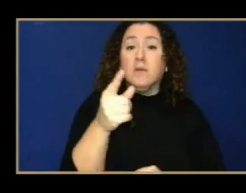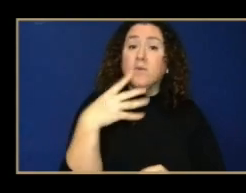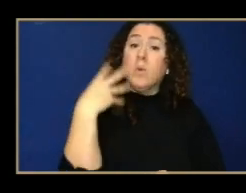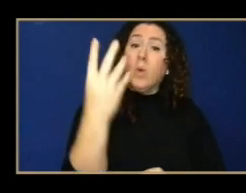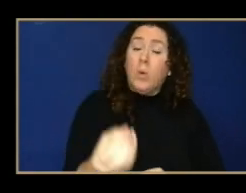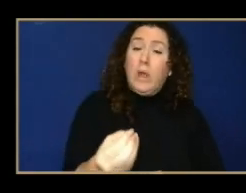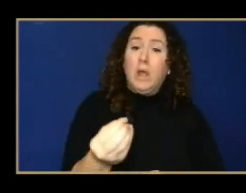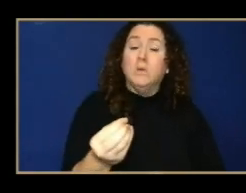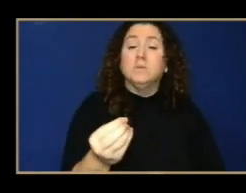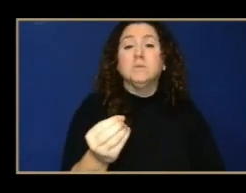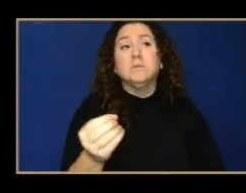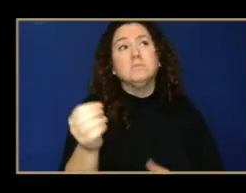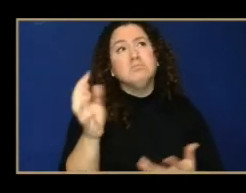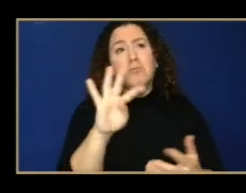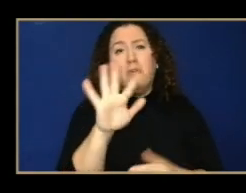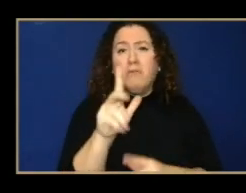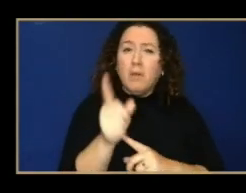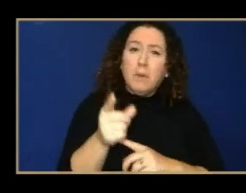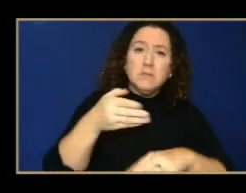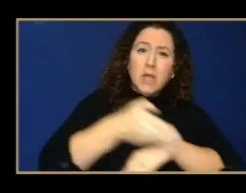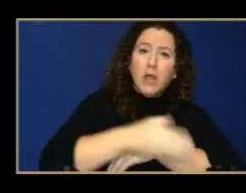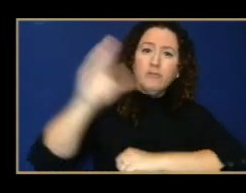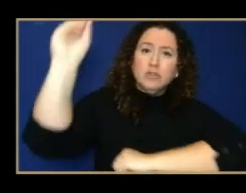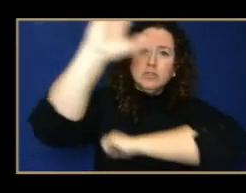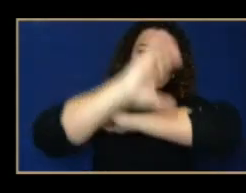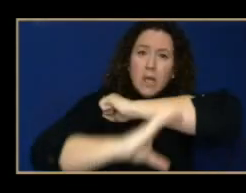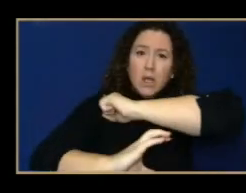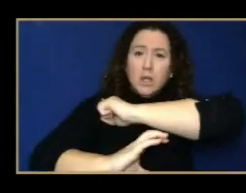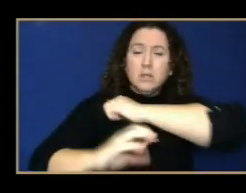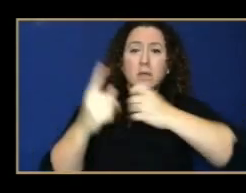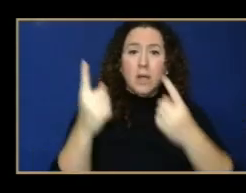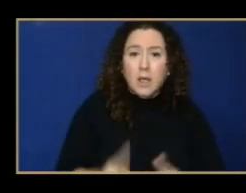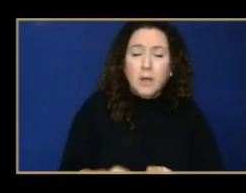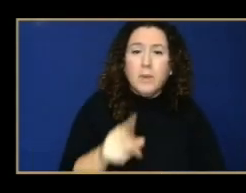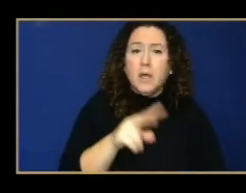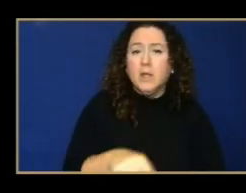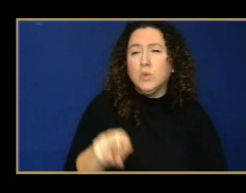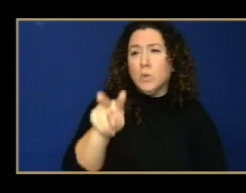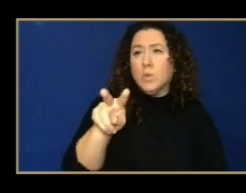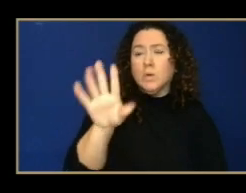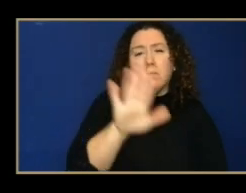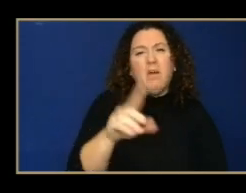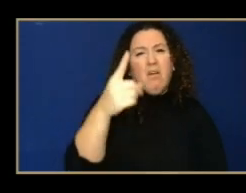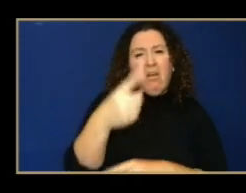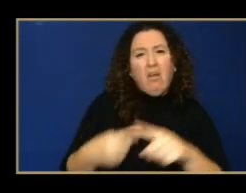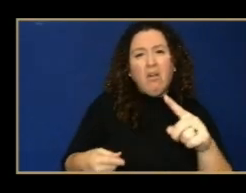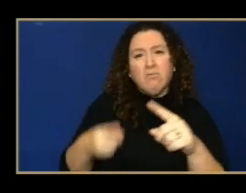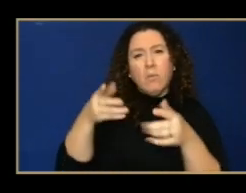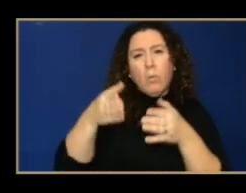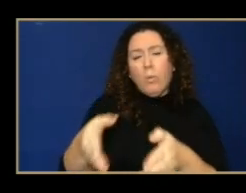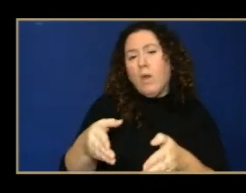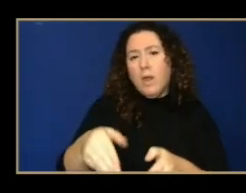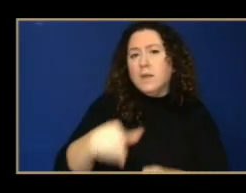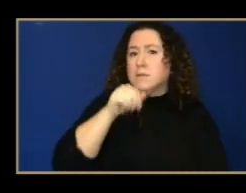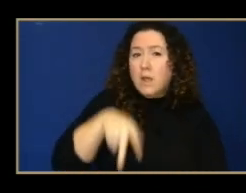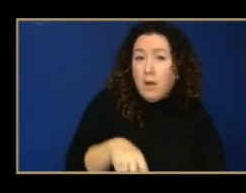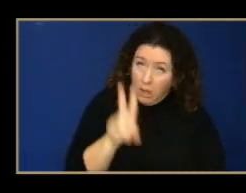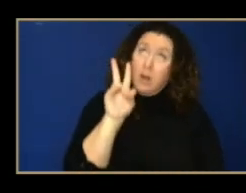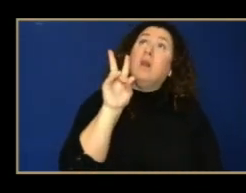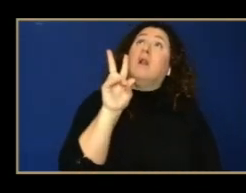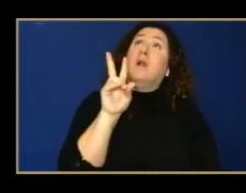minutes after the sunset, and you look about 30 or 40 degrees up in the sky, about halfway up in the sky, a little less, you'll see Jupiter right there. You're not going to miss